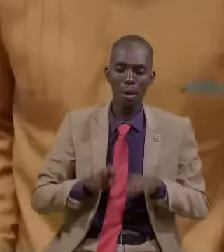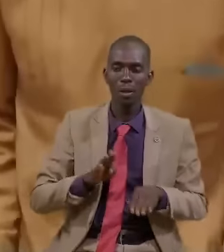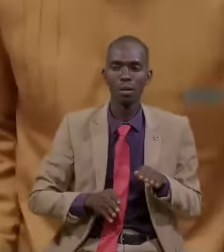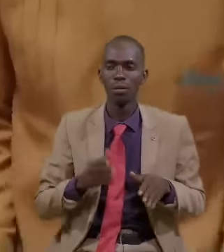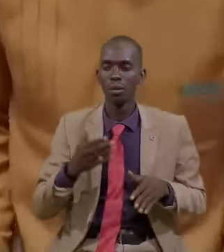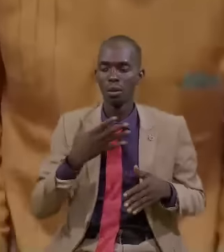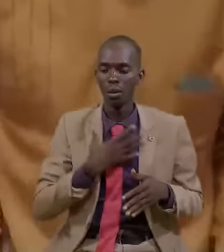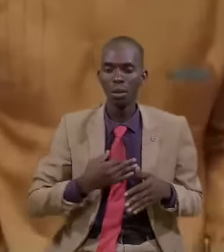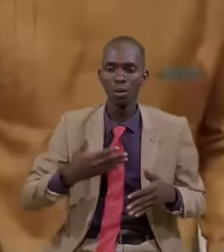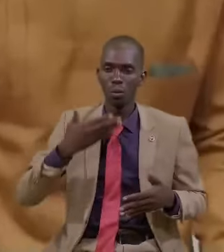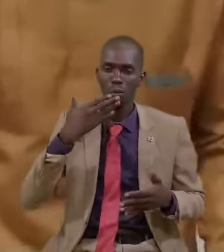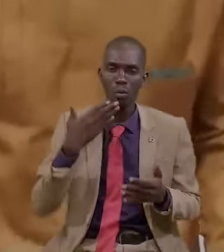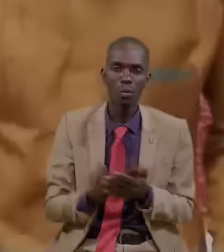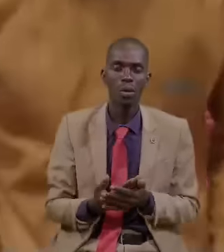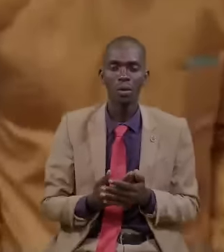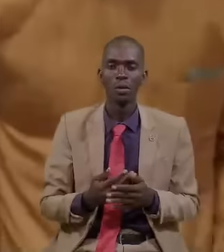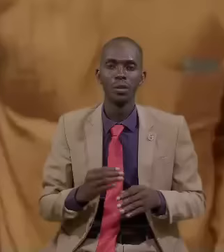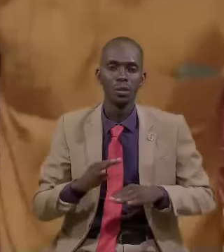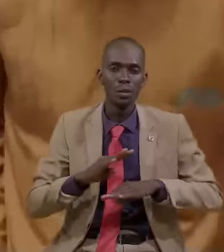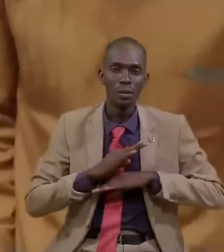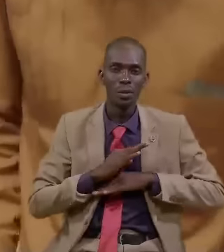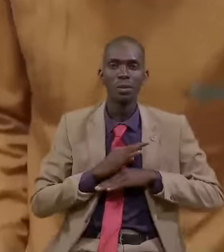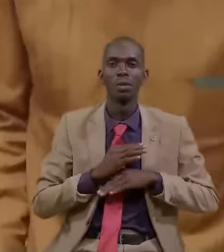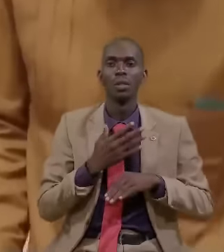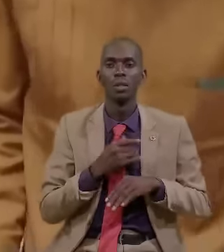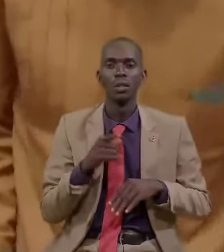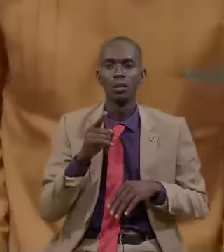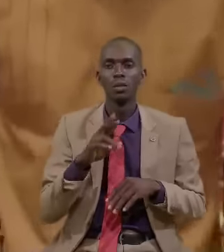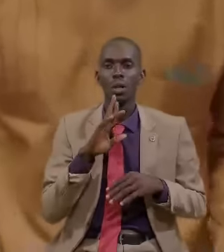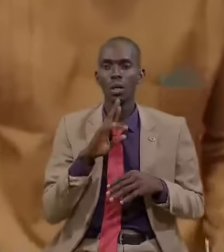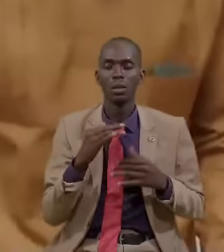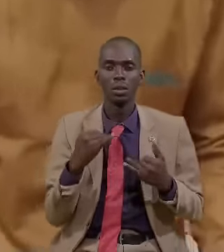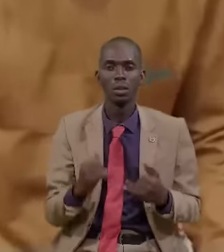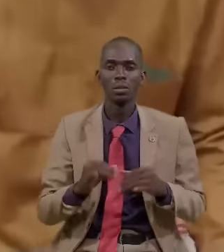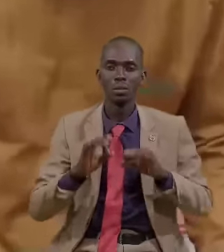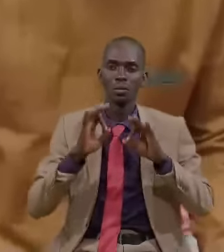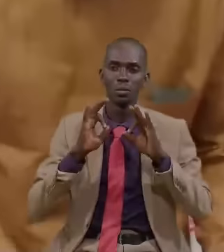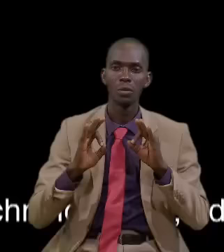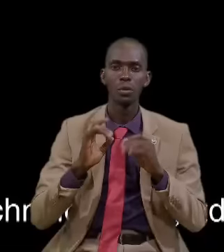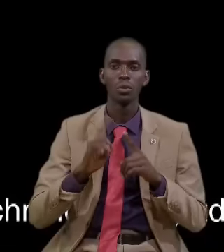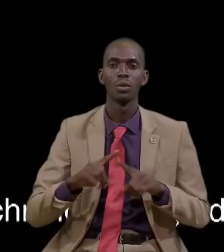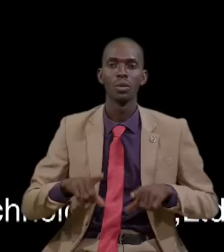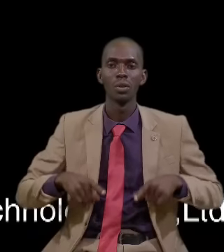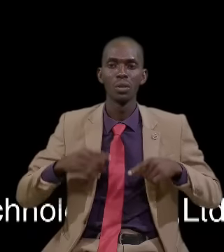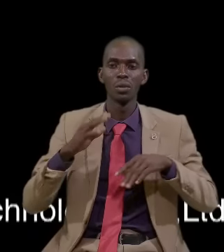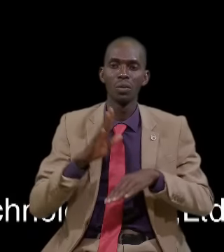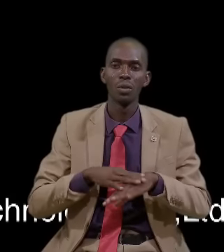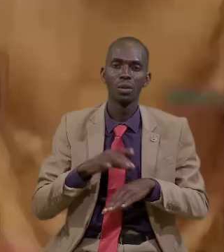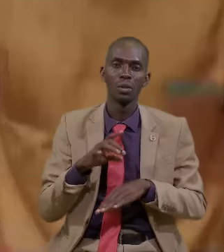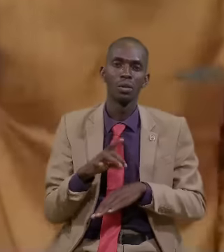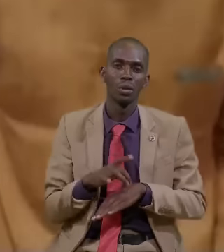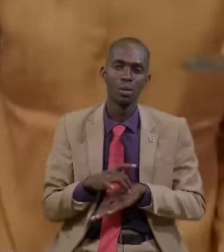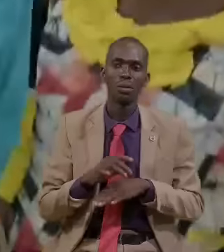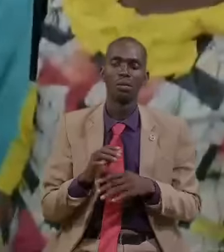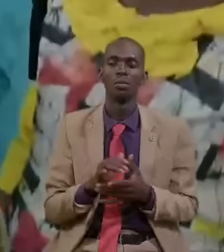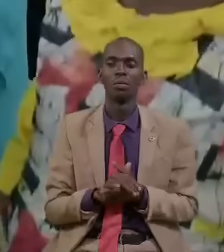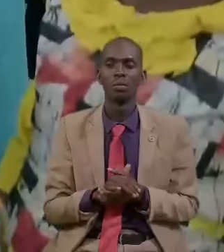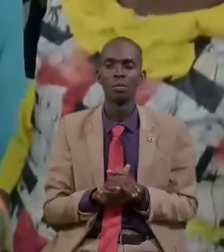fed. And then your feet to live on earth was strength.